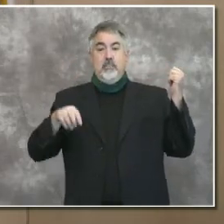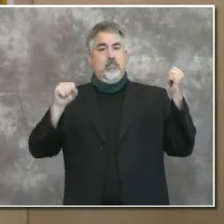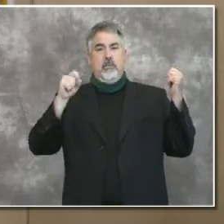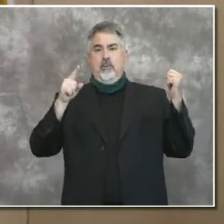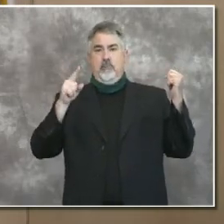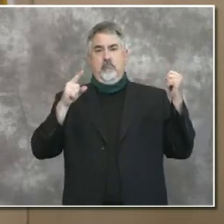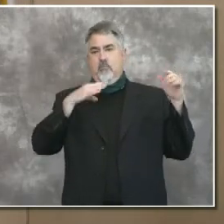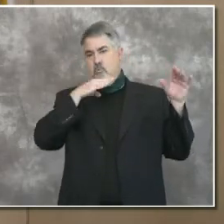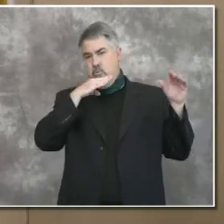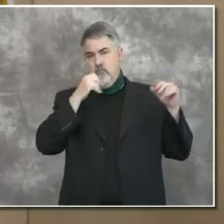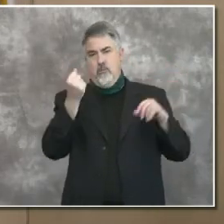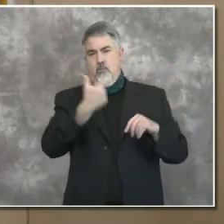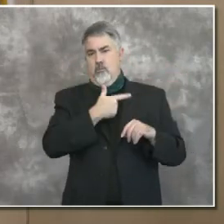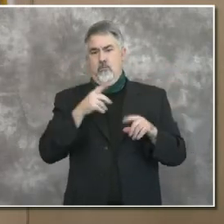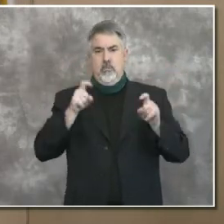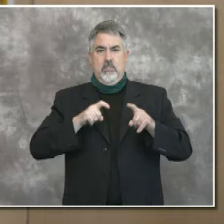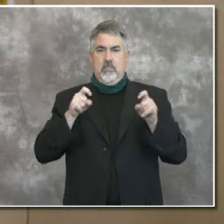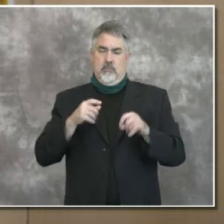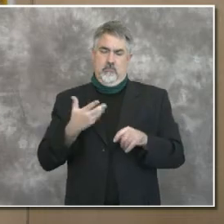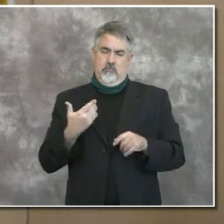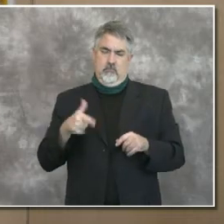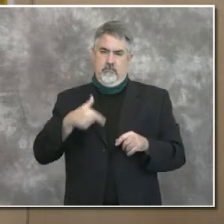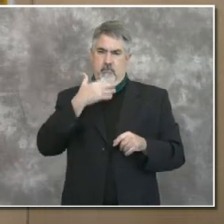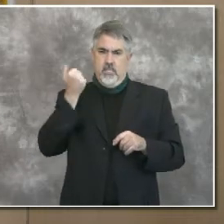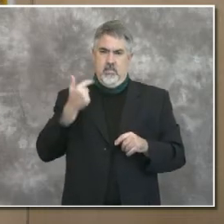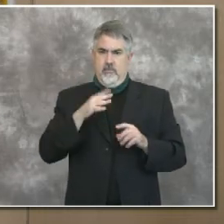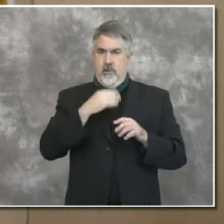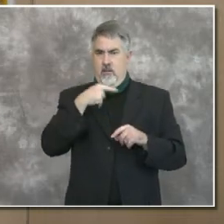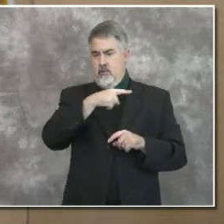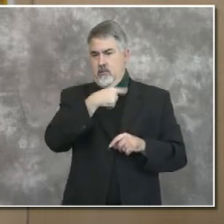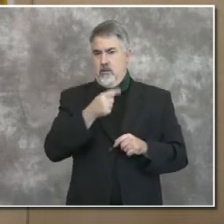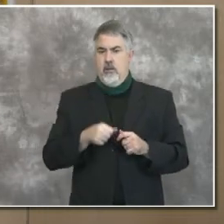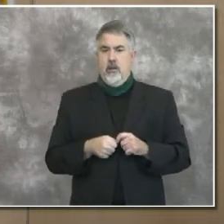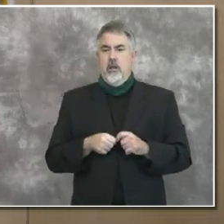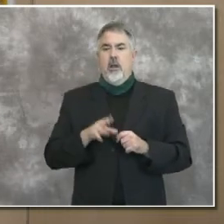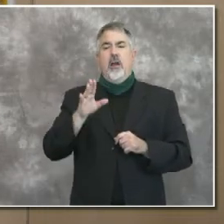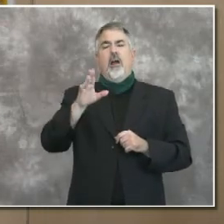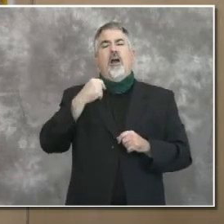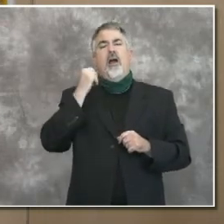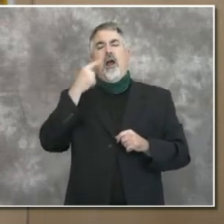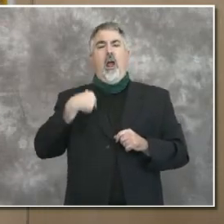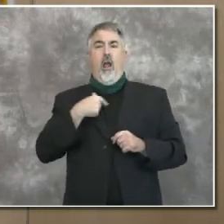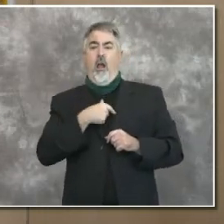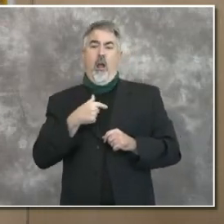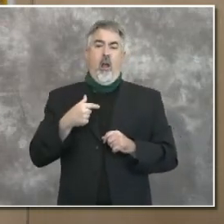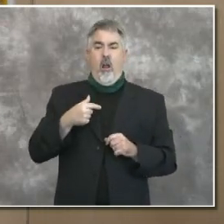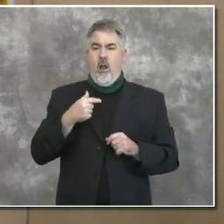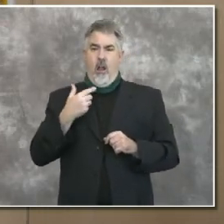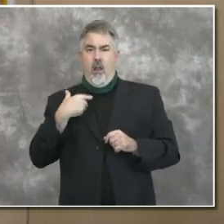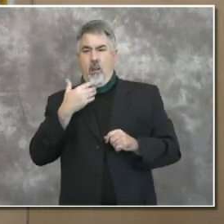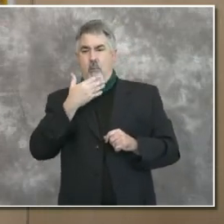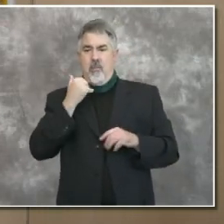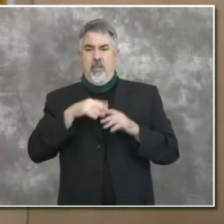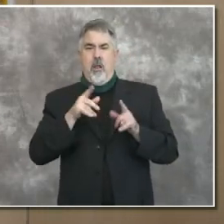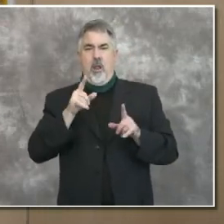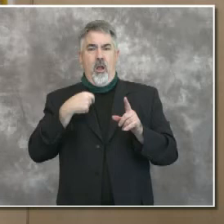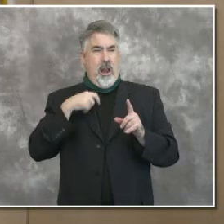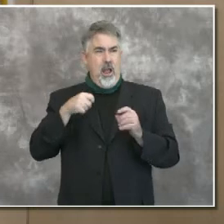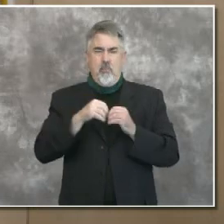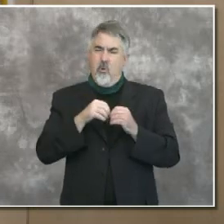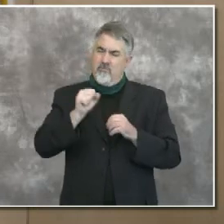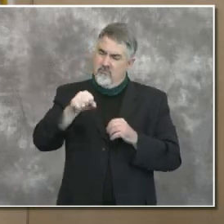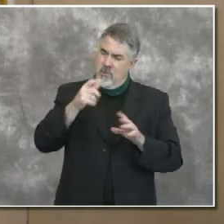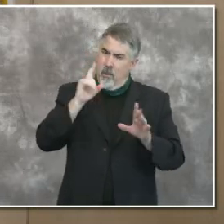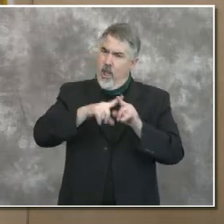number of tests. And that's not saying we can't or need to do more, but we have conducted the most number of